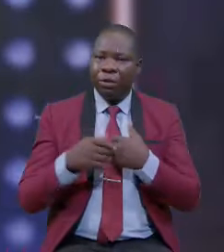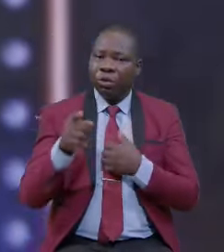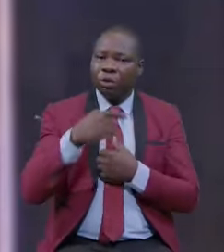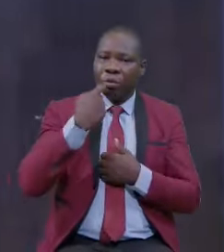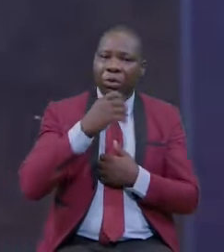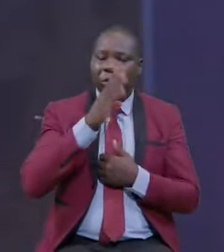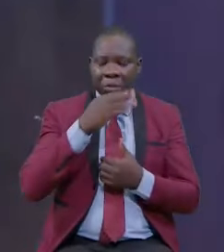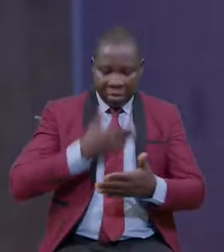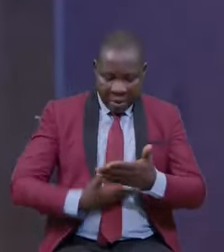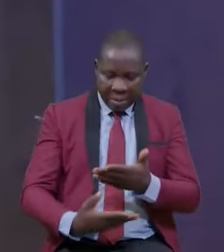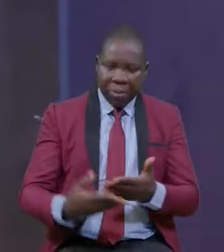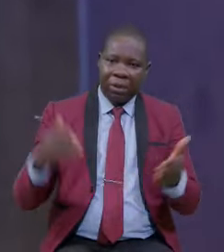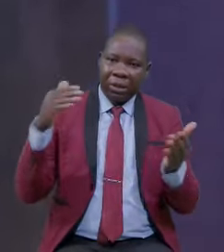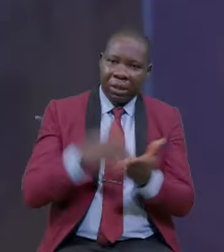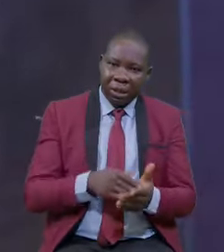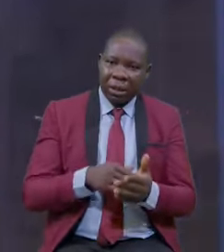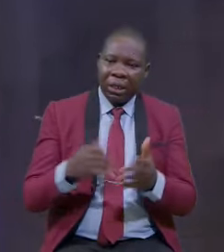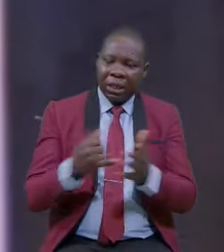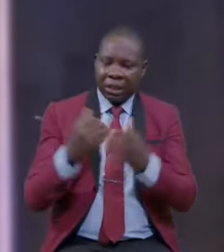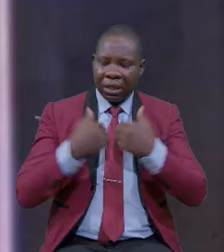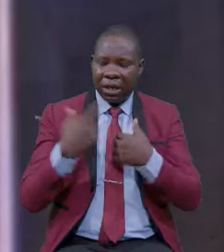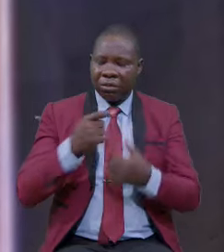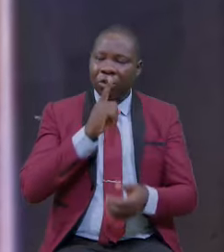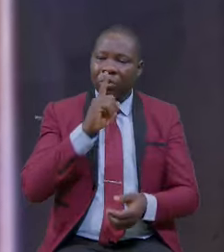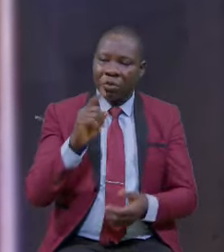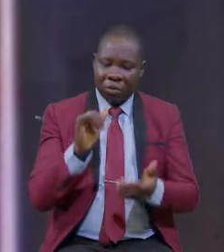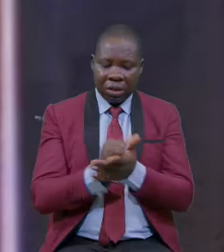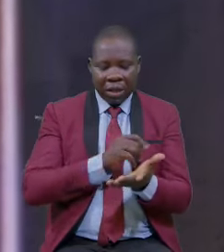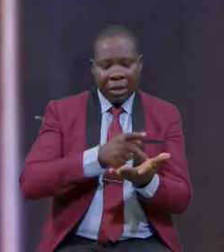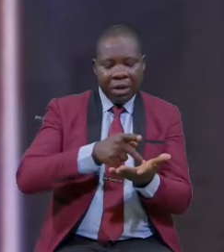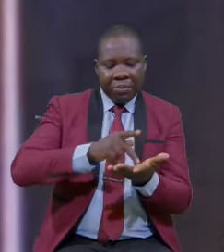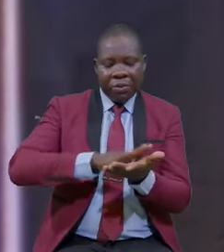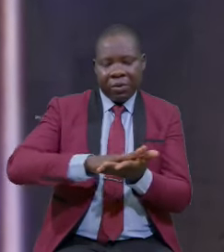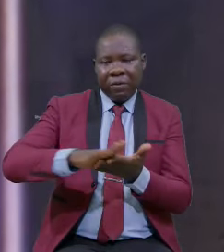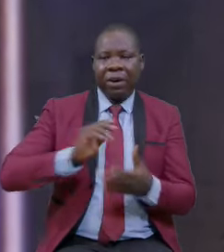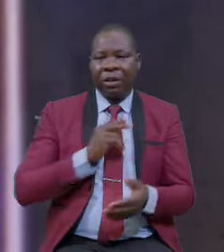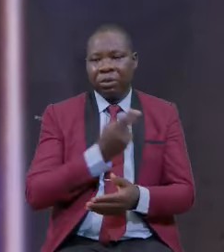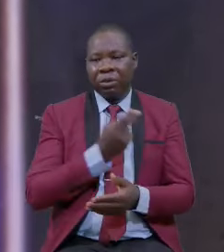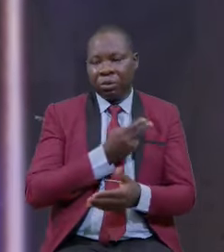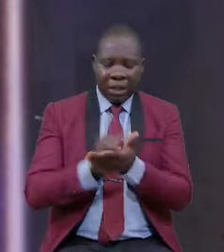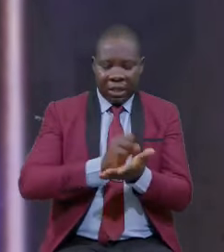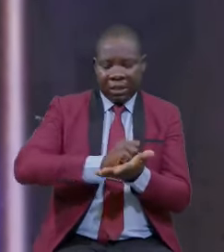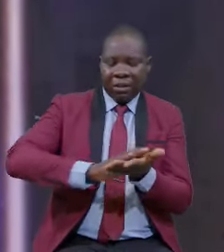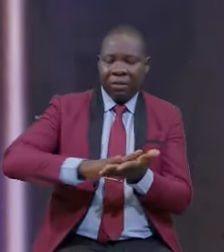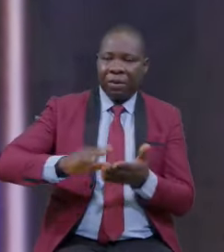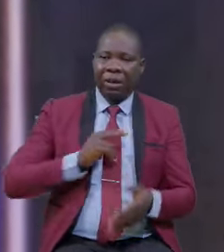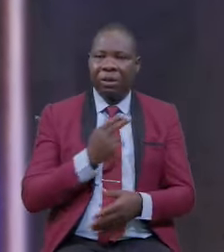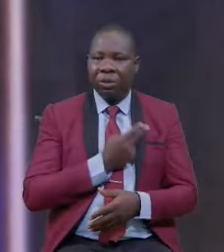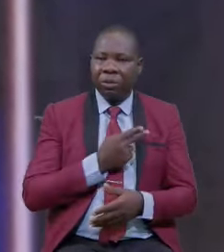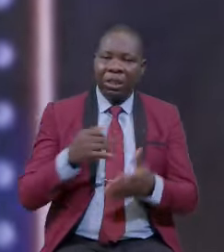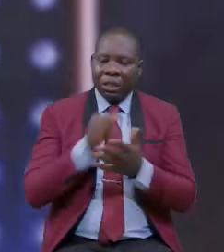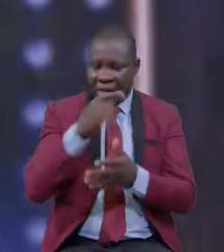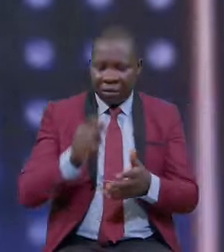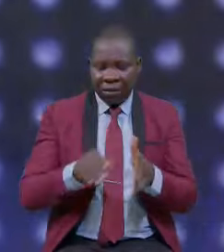truth sanctifies us, purifies us. It's the basic instruction we have that makes us to prepare for heaven.